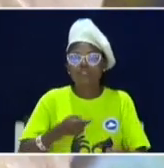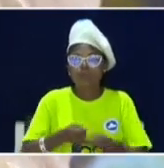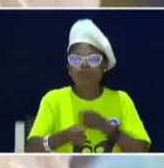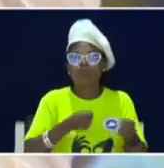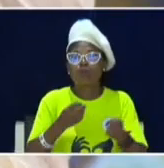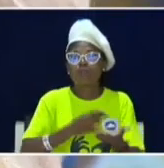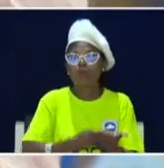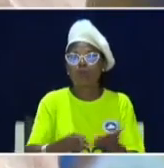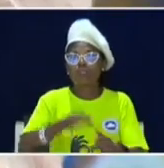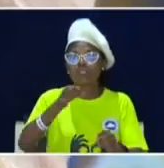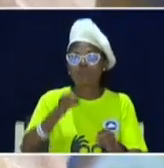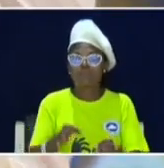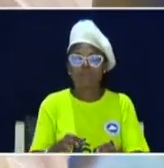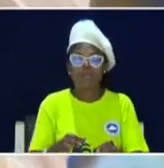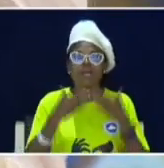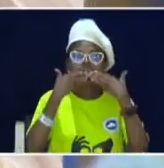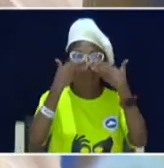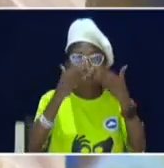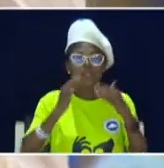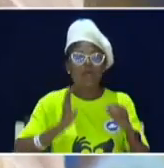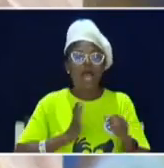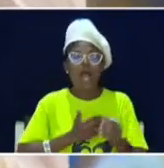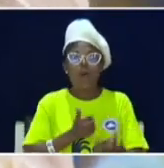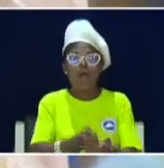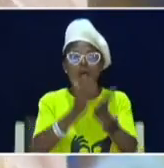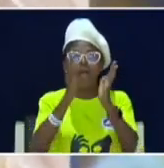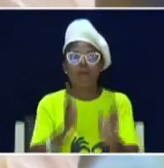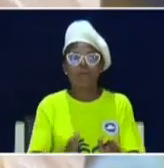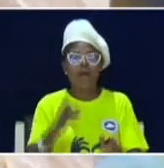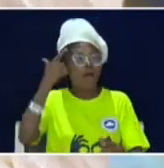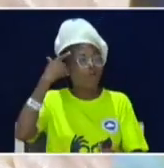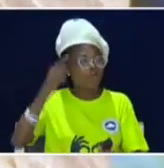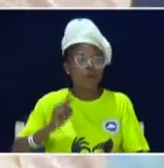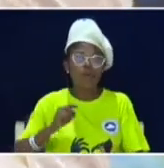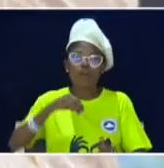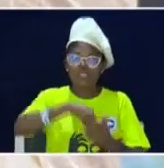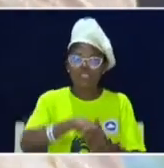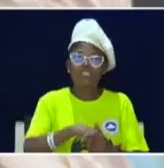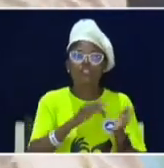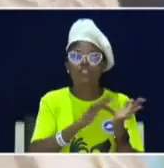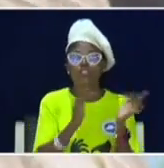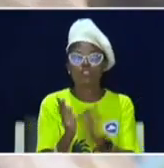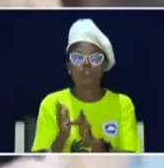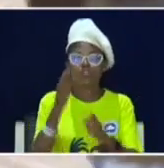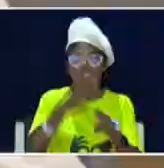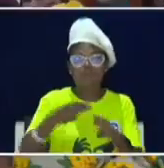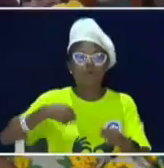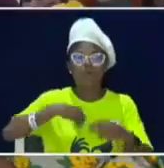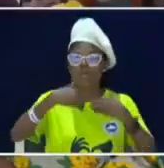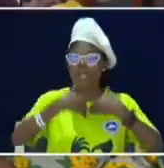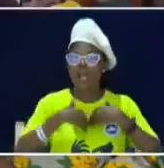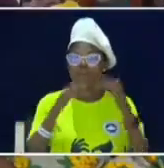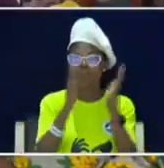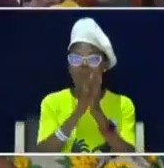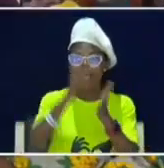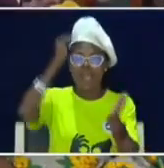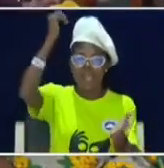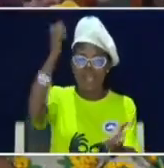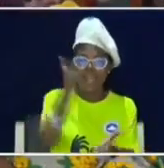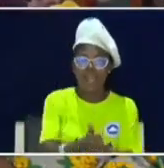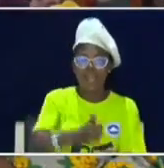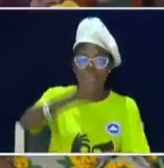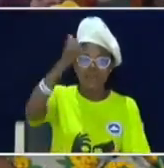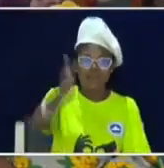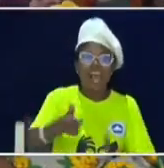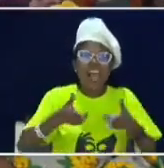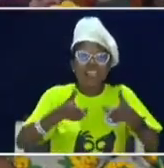you, Ebenezer, our helper. For in Jesus' name, we have prayed.